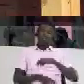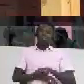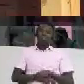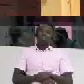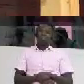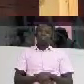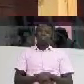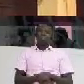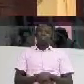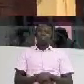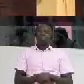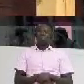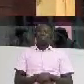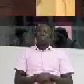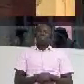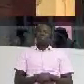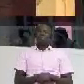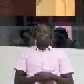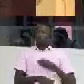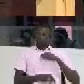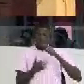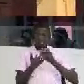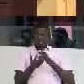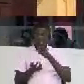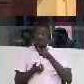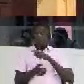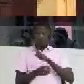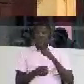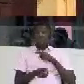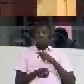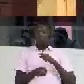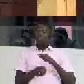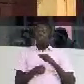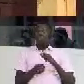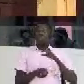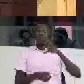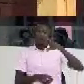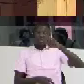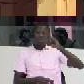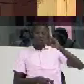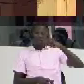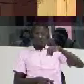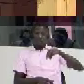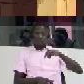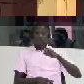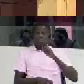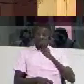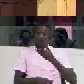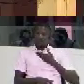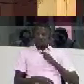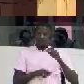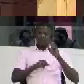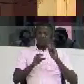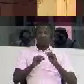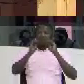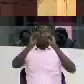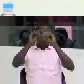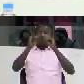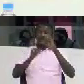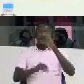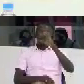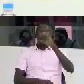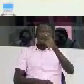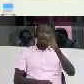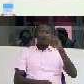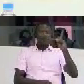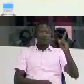And I believe you said you're no longer RSM, but CDO. But just clarify whether